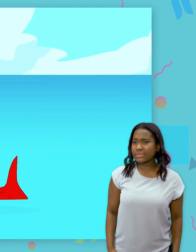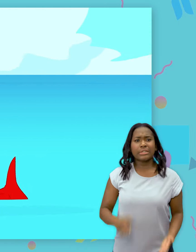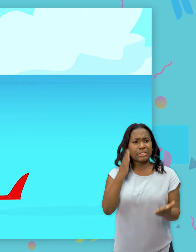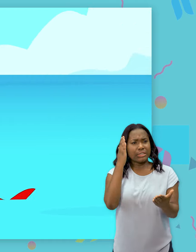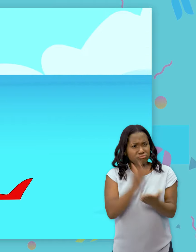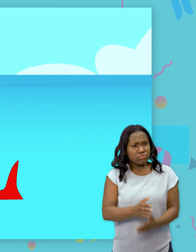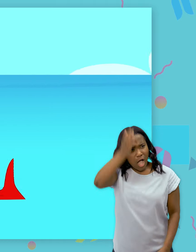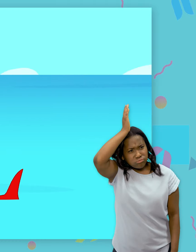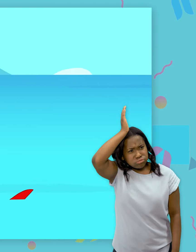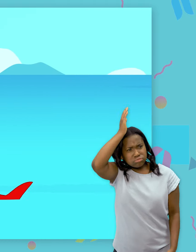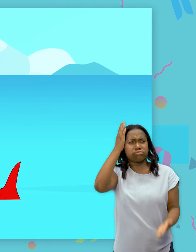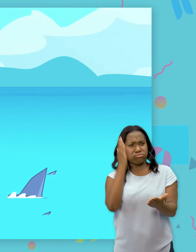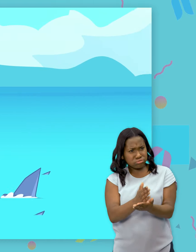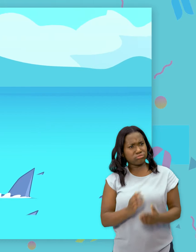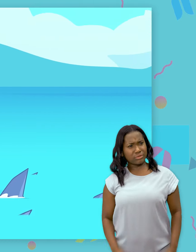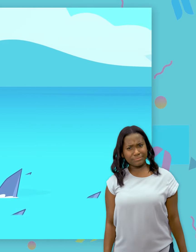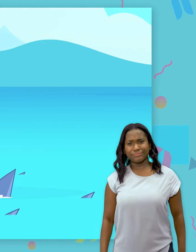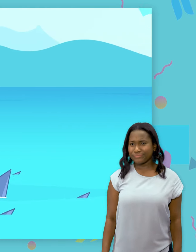Stop it, you shark!